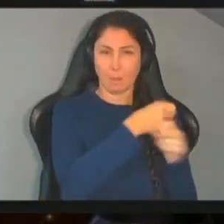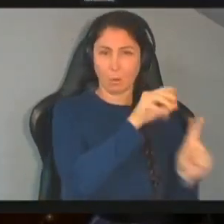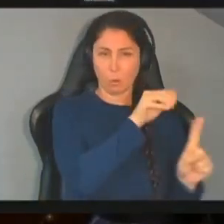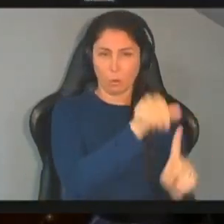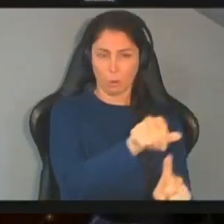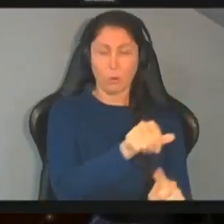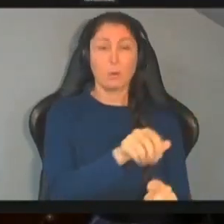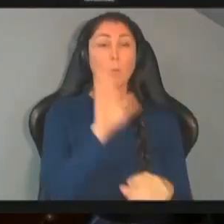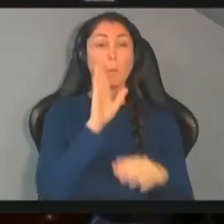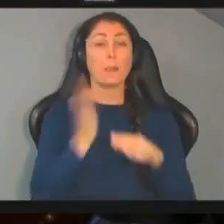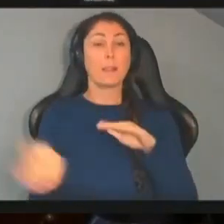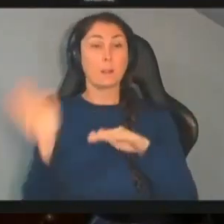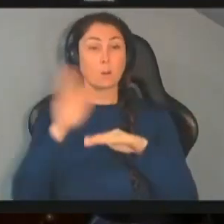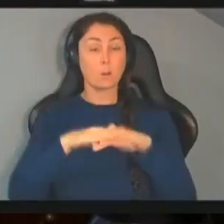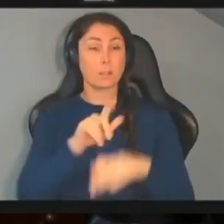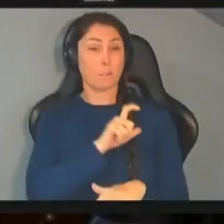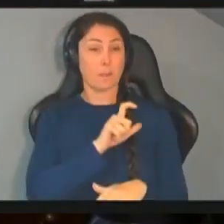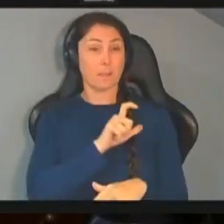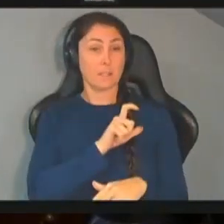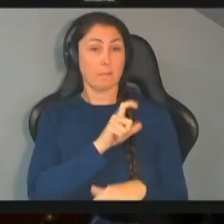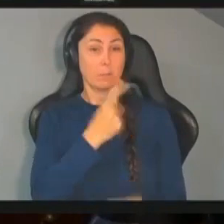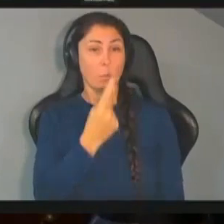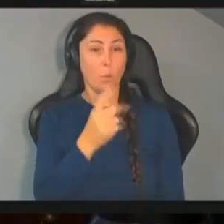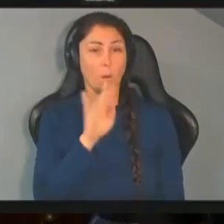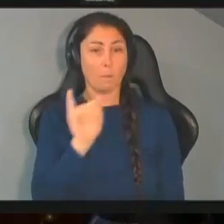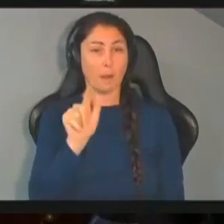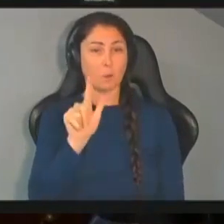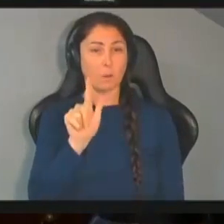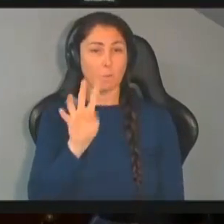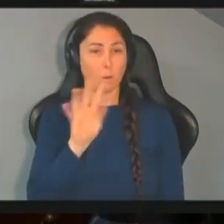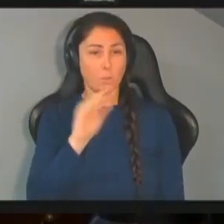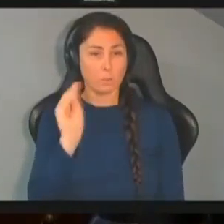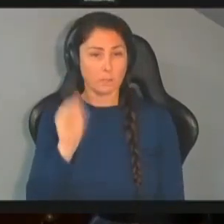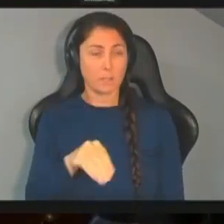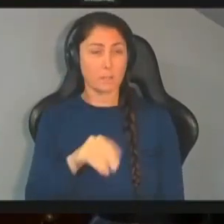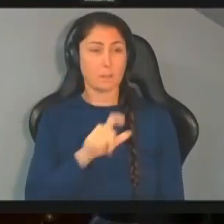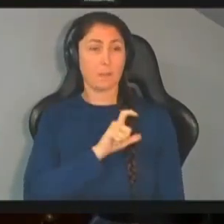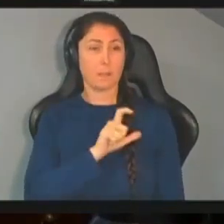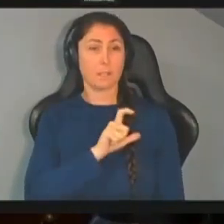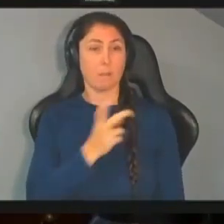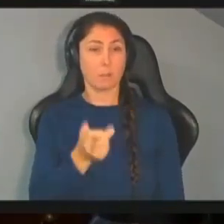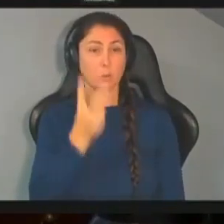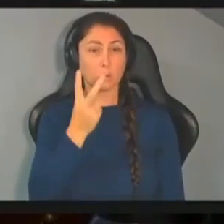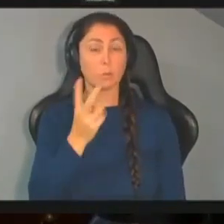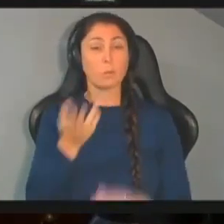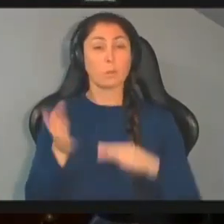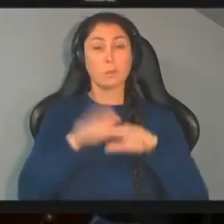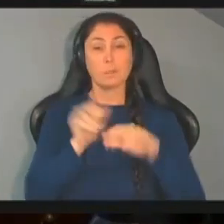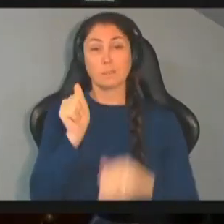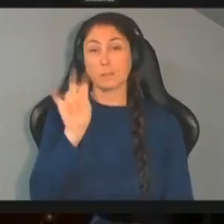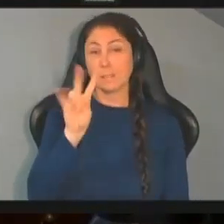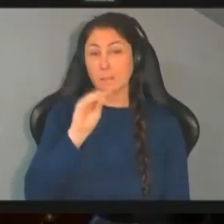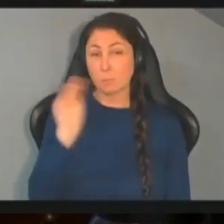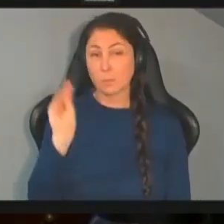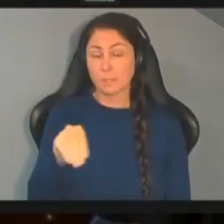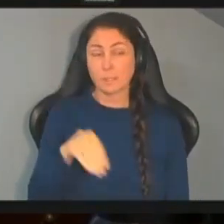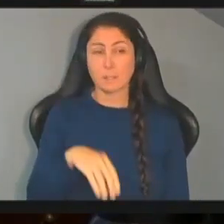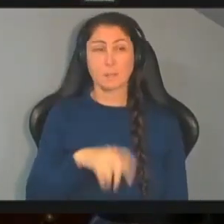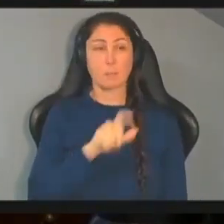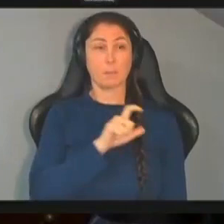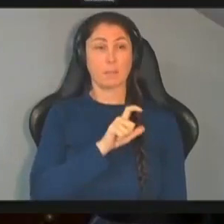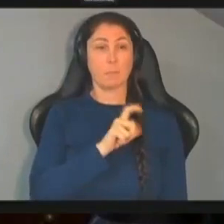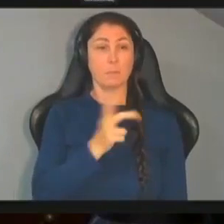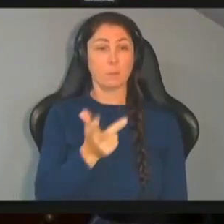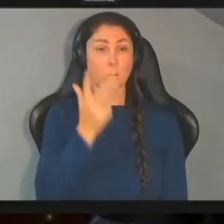an increase in police officer one by 24%. Police officer two is an increase of 17%. Police officer three